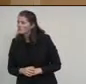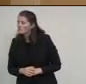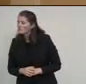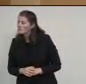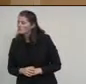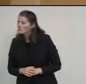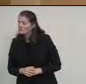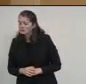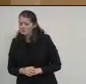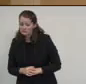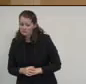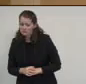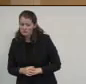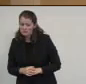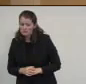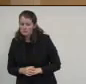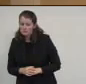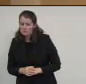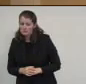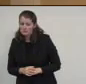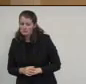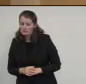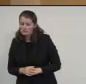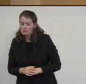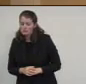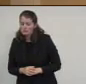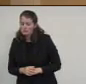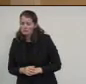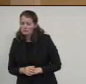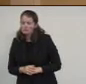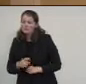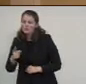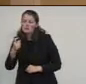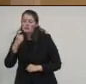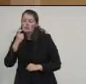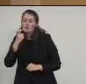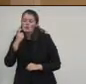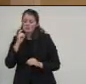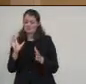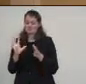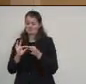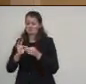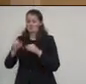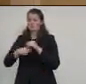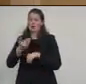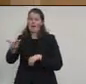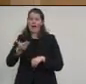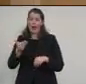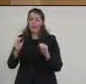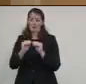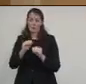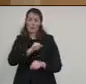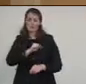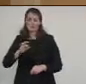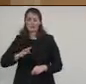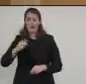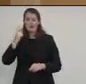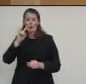sit in the chair out, you're saying no, right? No, they're not going to do that on the sidewalk, if that's what you're asking me. Yeah, thank you. Thank